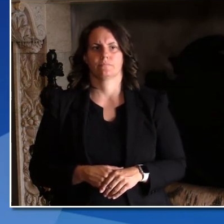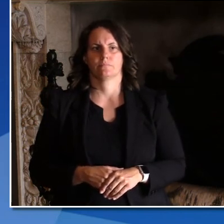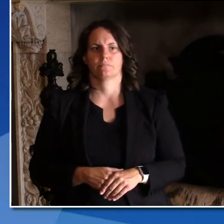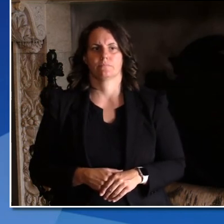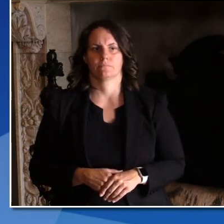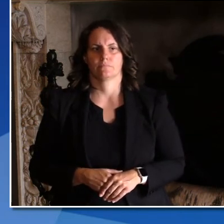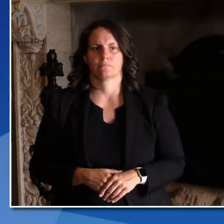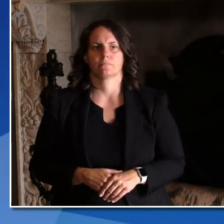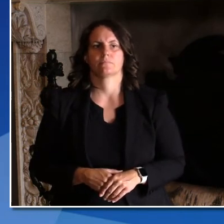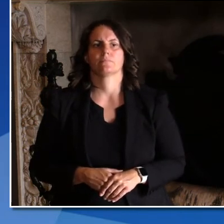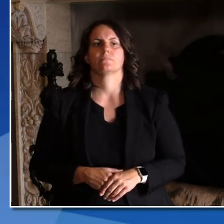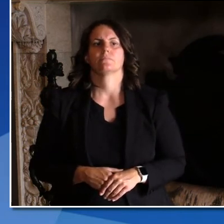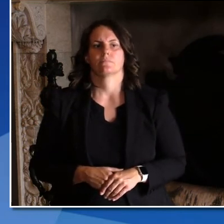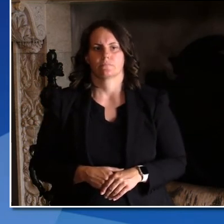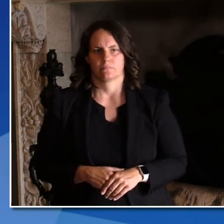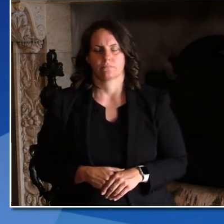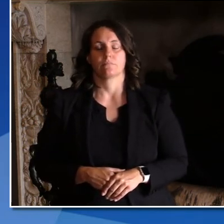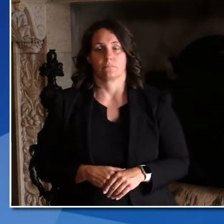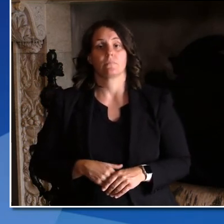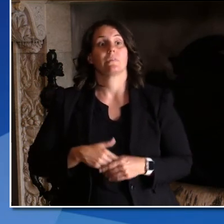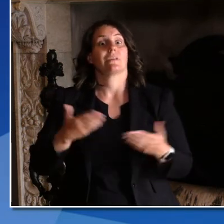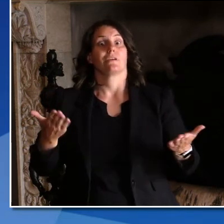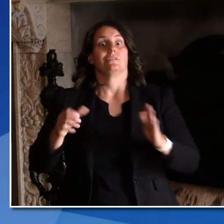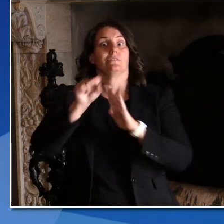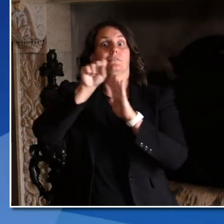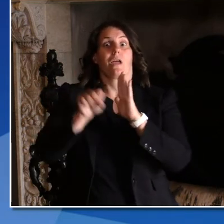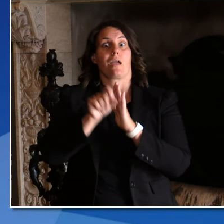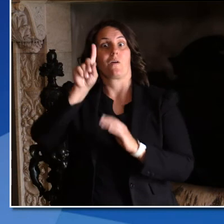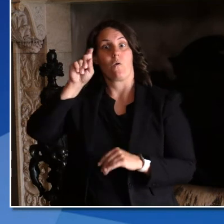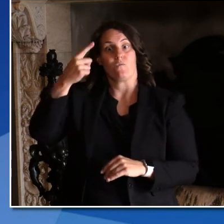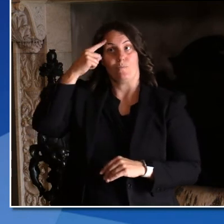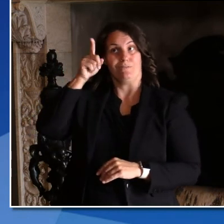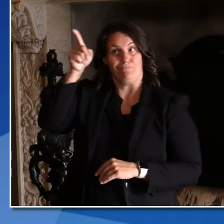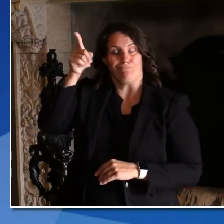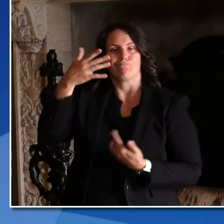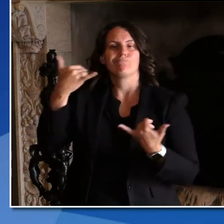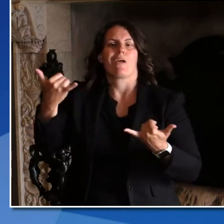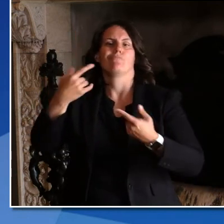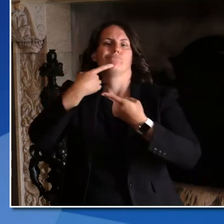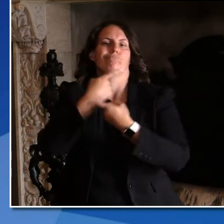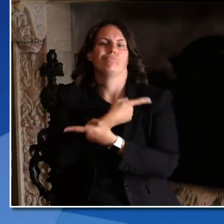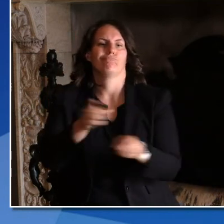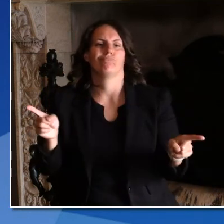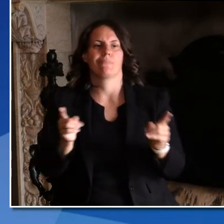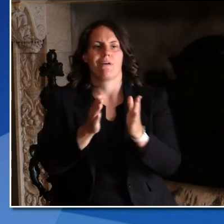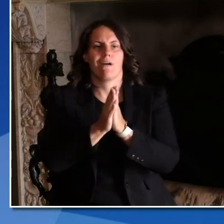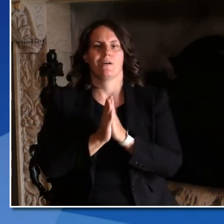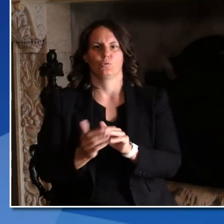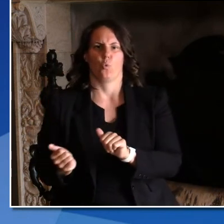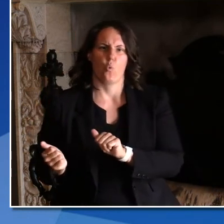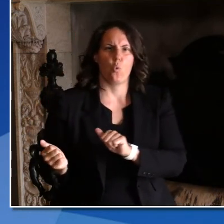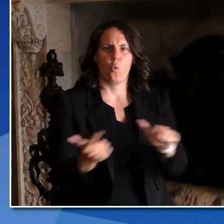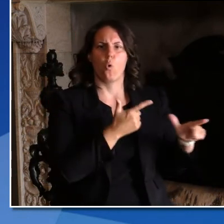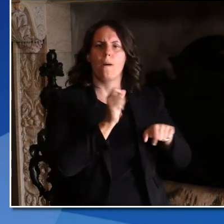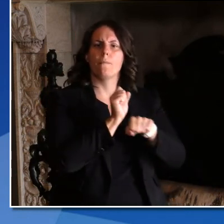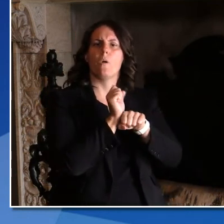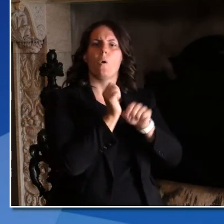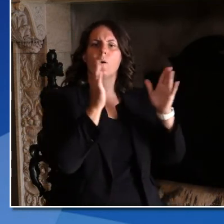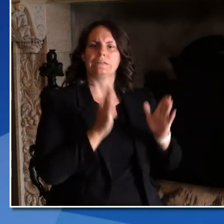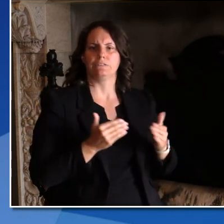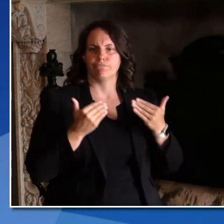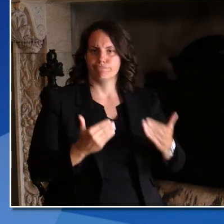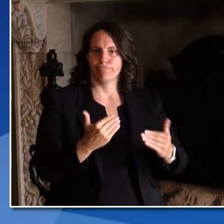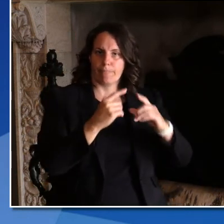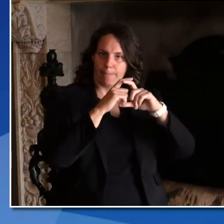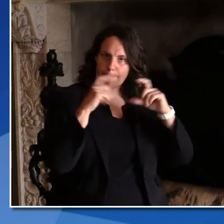as well, and obviously Dane County with its mask ordinance, but I was just wondering if, do you think enough is being done on the masking